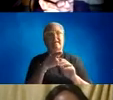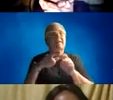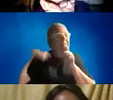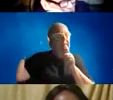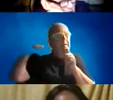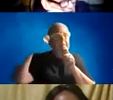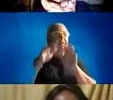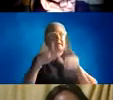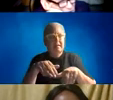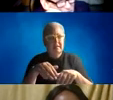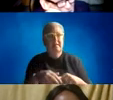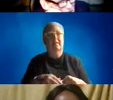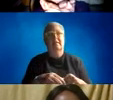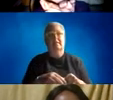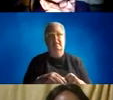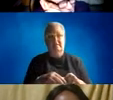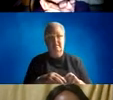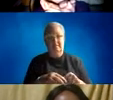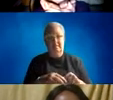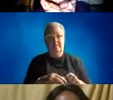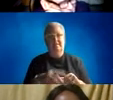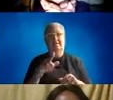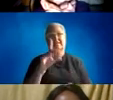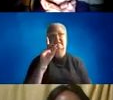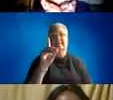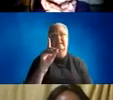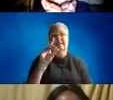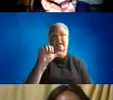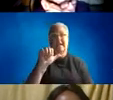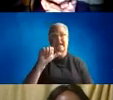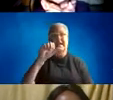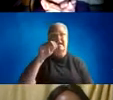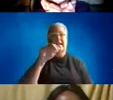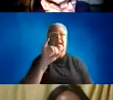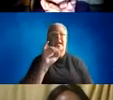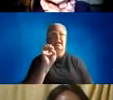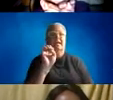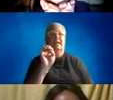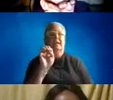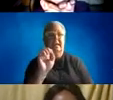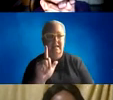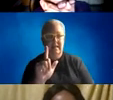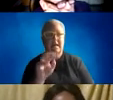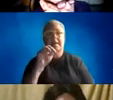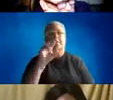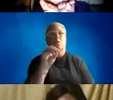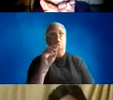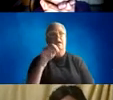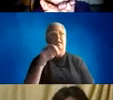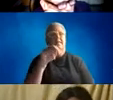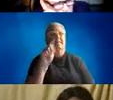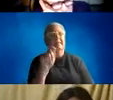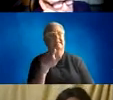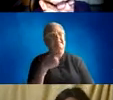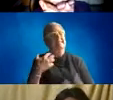it. Daniel Mont, you can find this on the internet, and it's an interesting film. What he's been doing